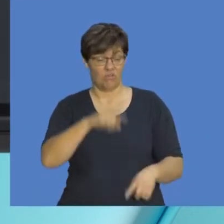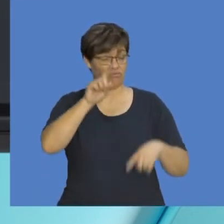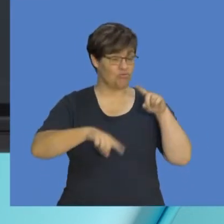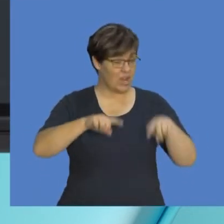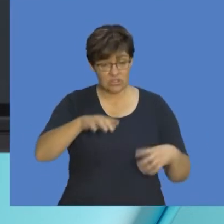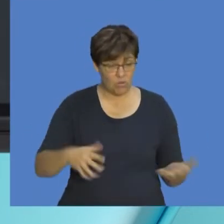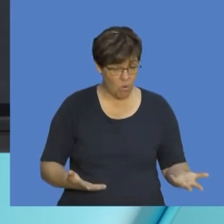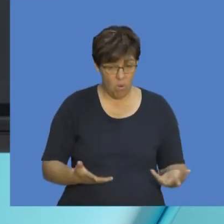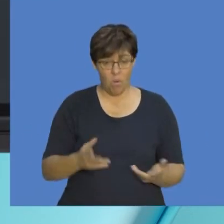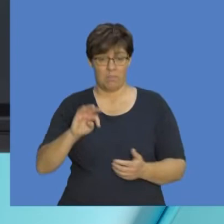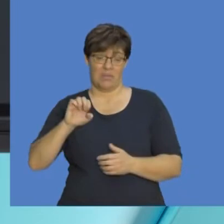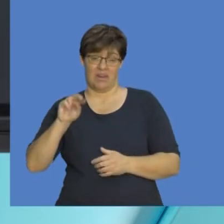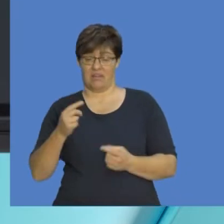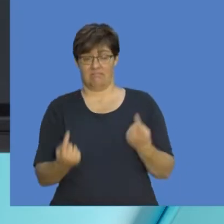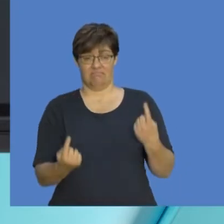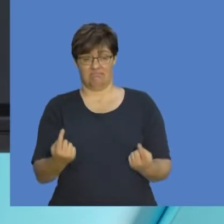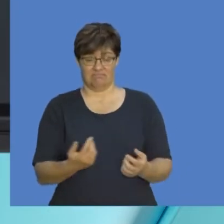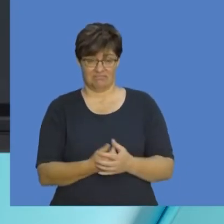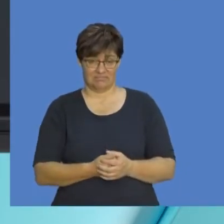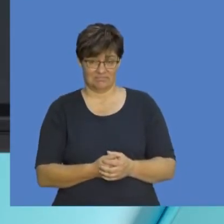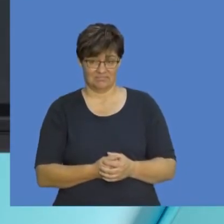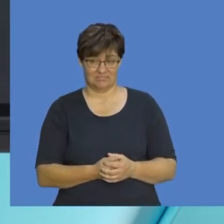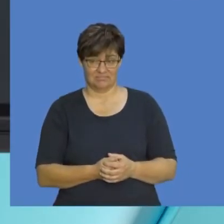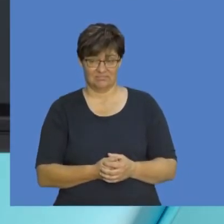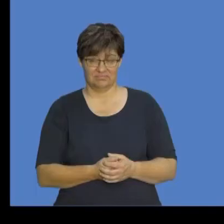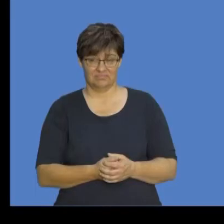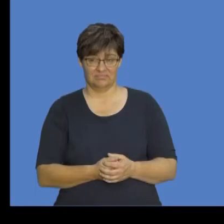So are you going to go with the range or the mean?